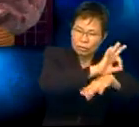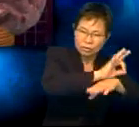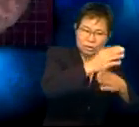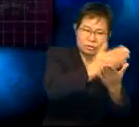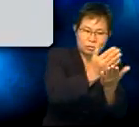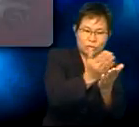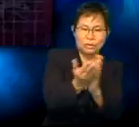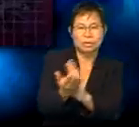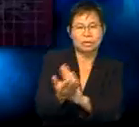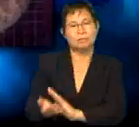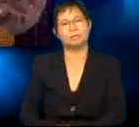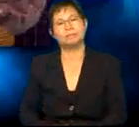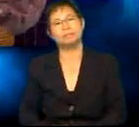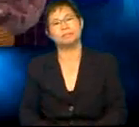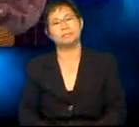regions.